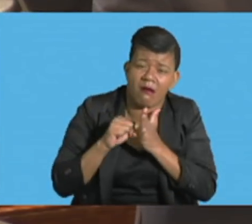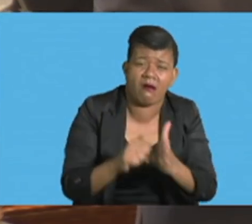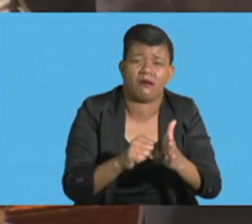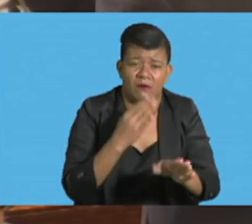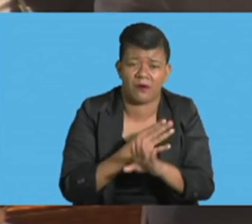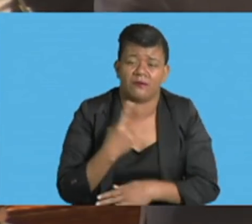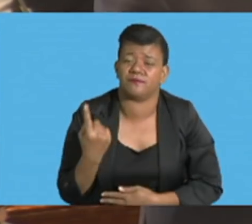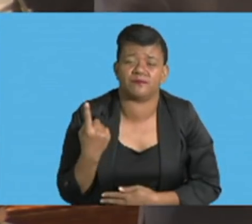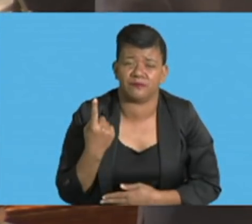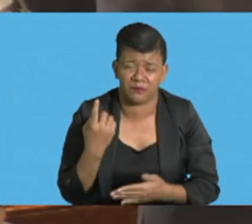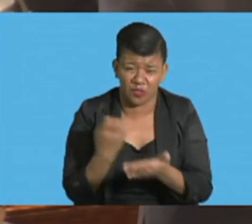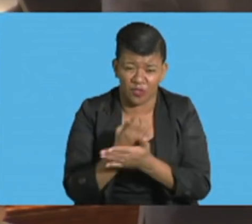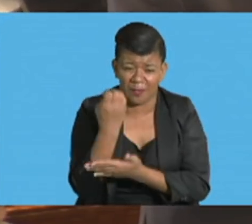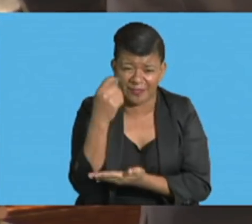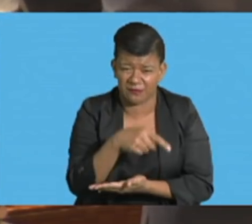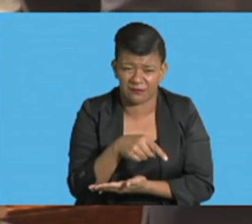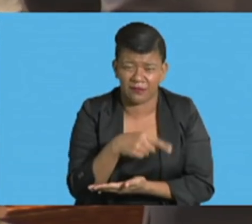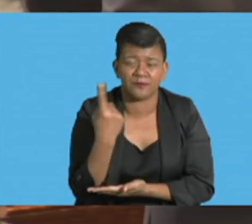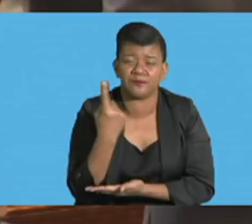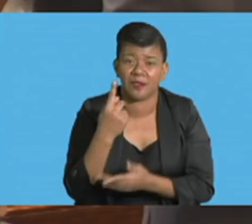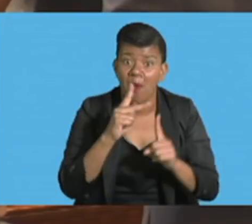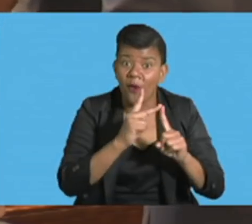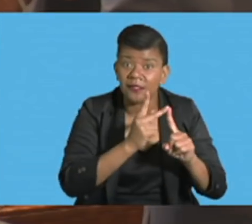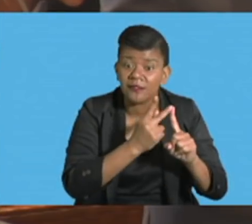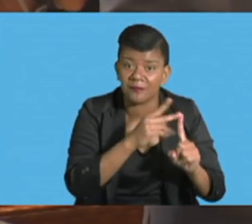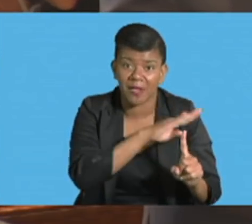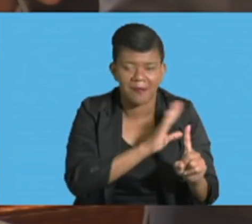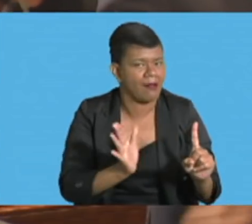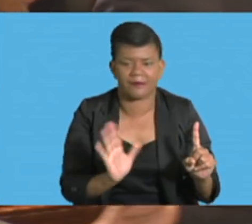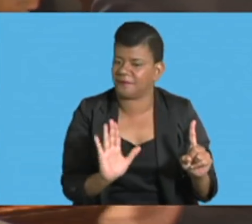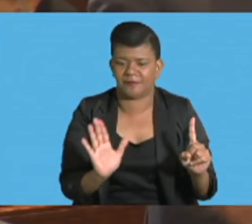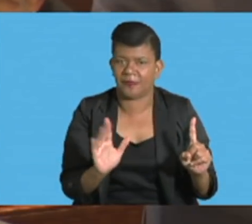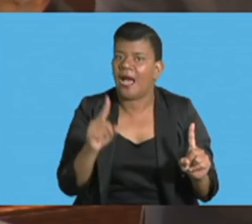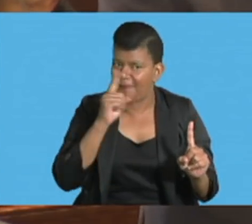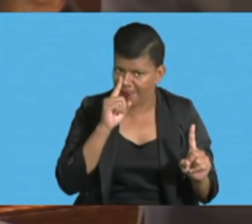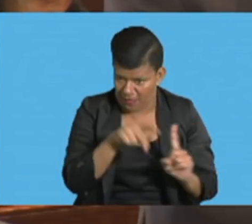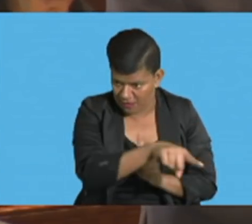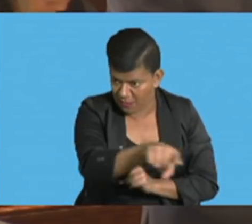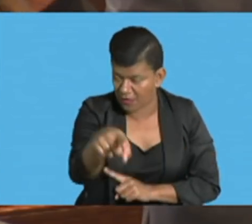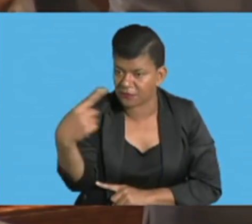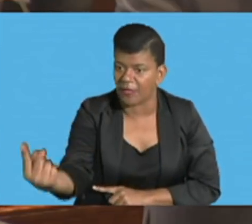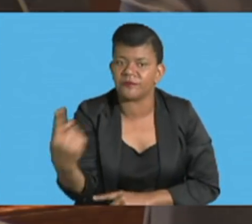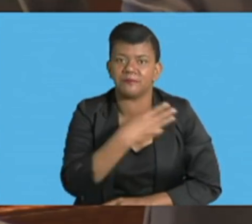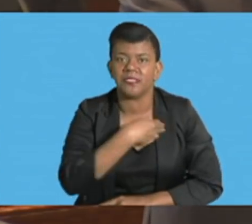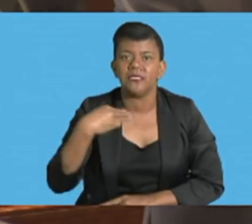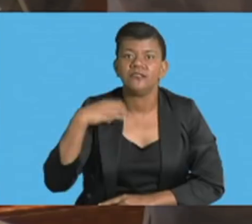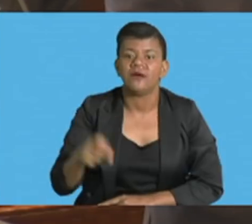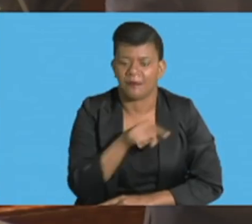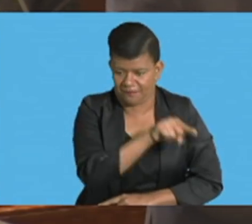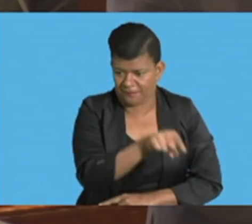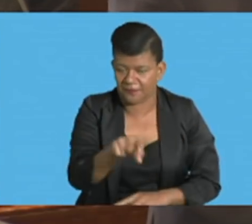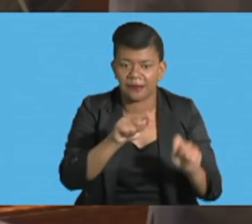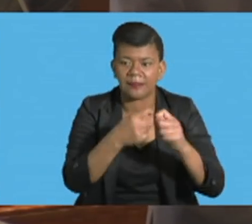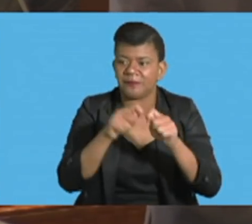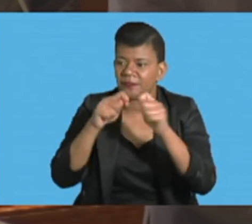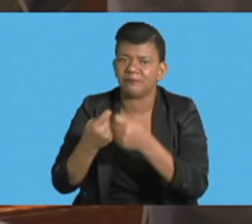by politicians. They are built by the people. From the Minister of Economy and his team, who work so tirelessly every